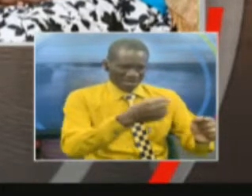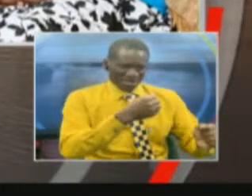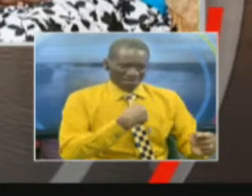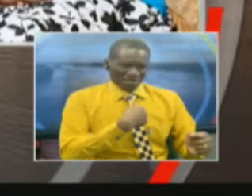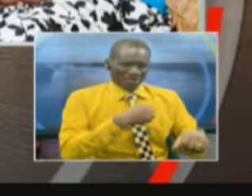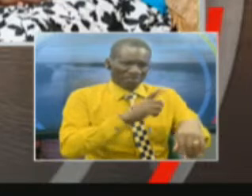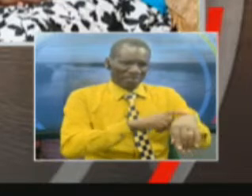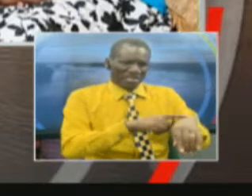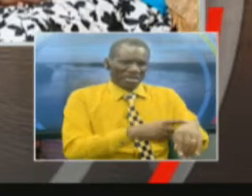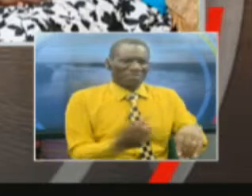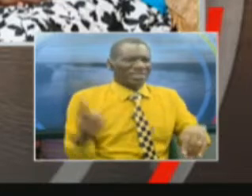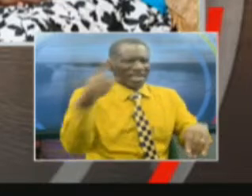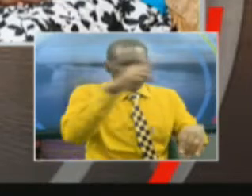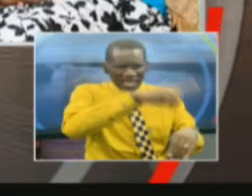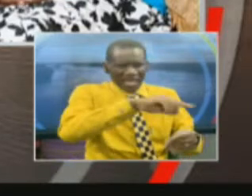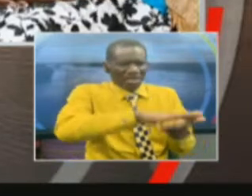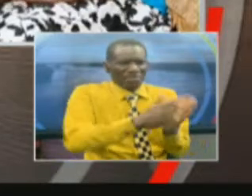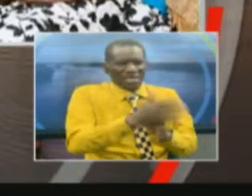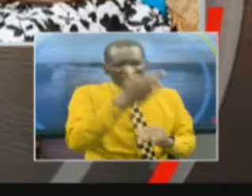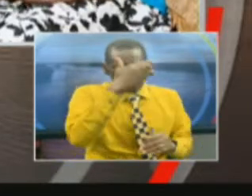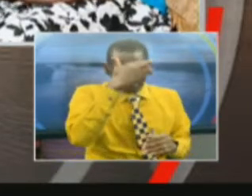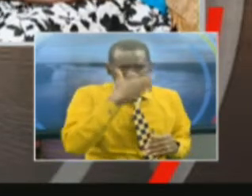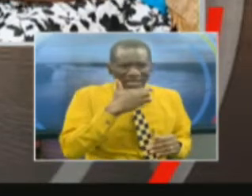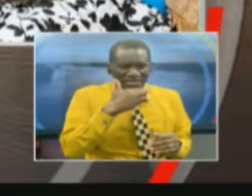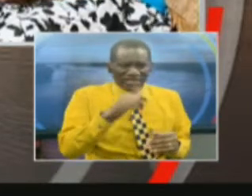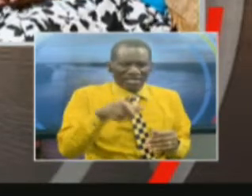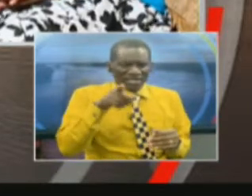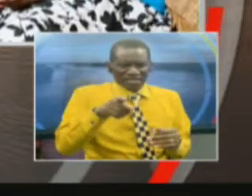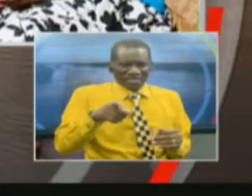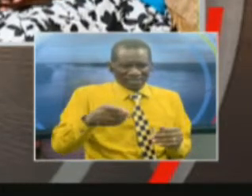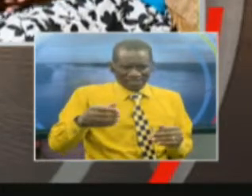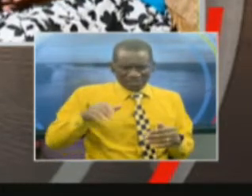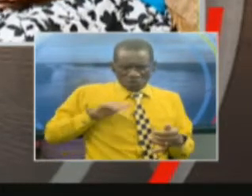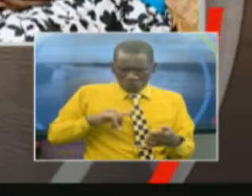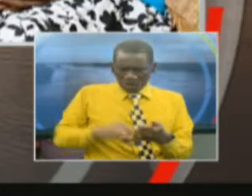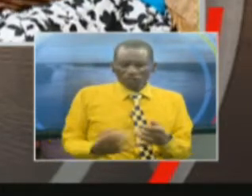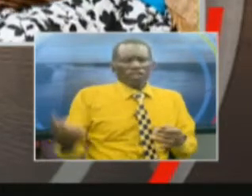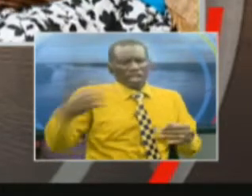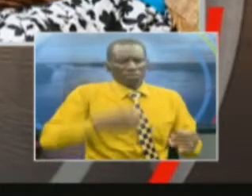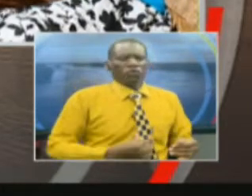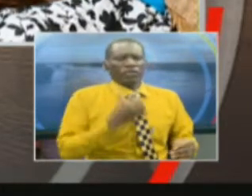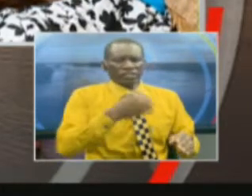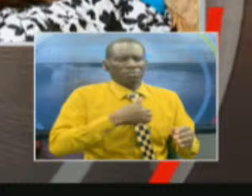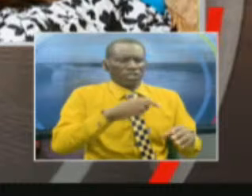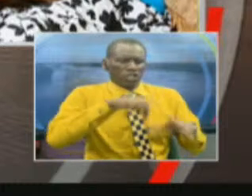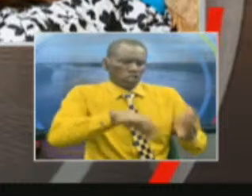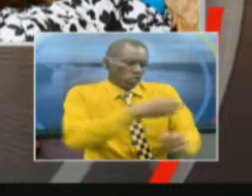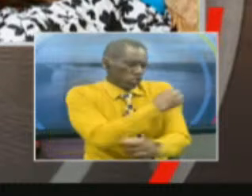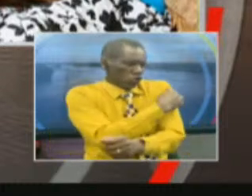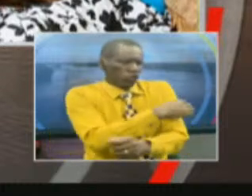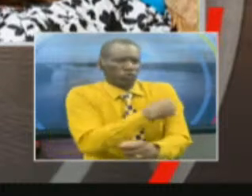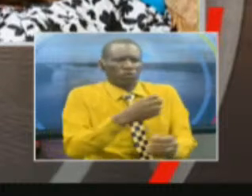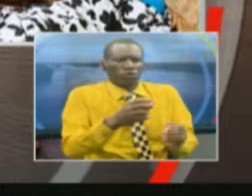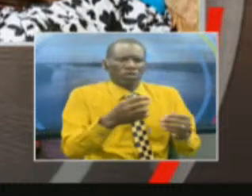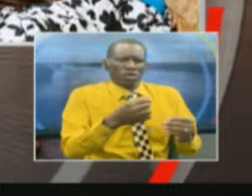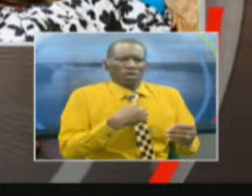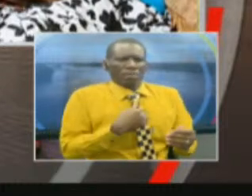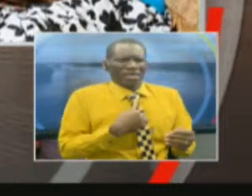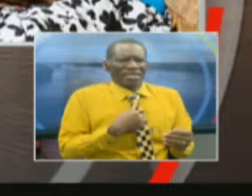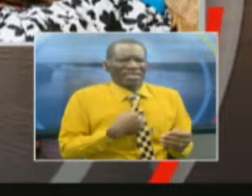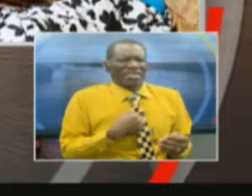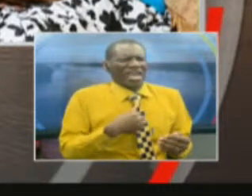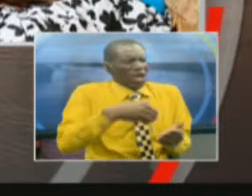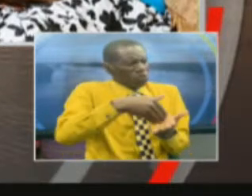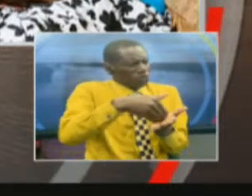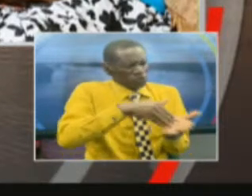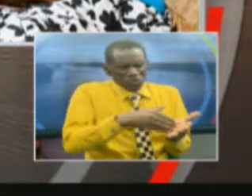when the day I lost sight, she came to visit me in hospital, and I was at my lowest